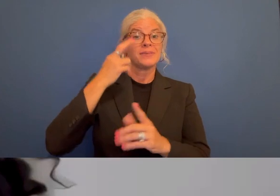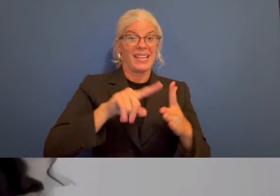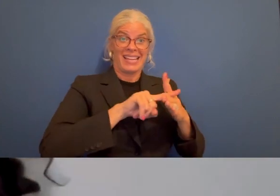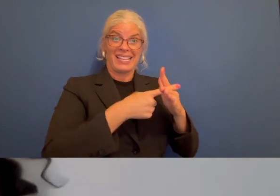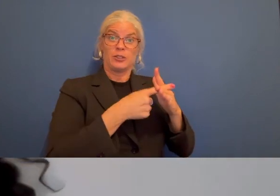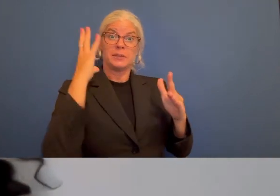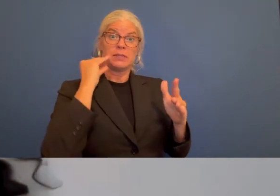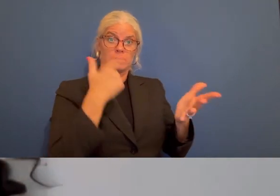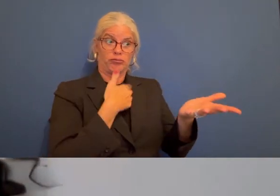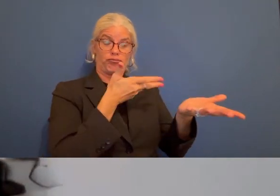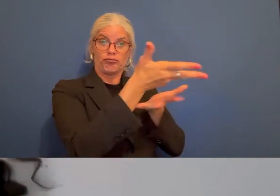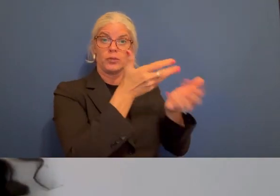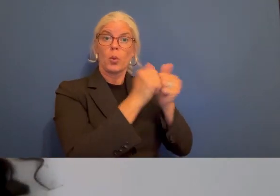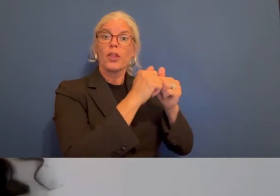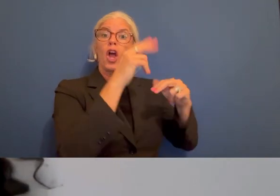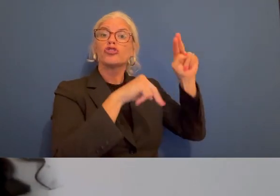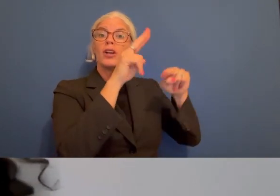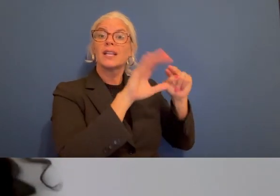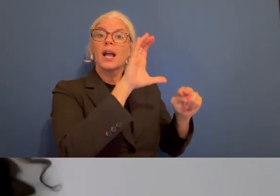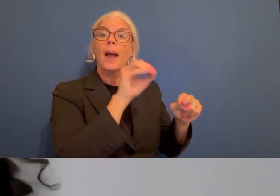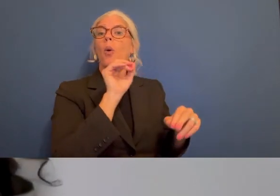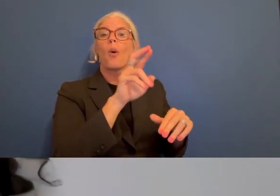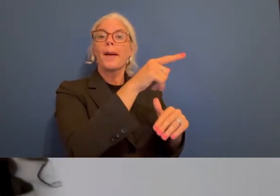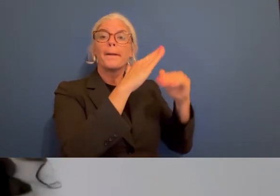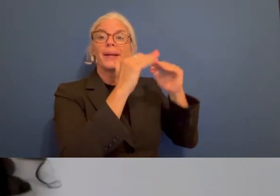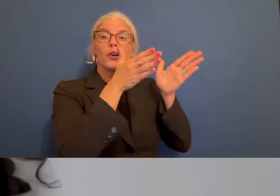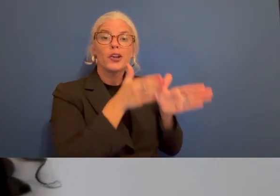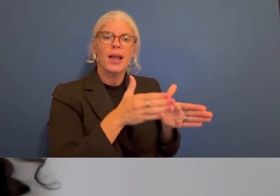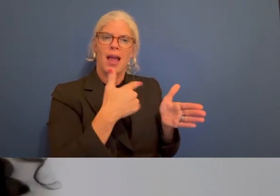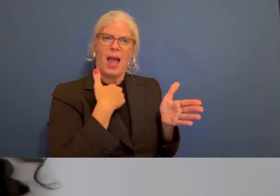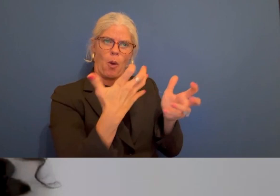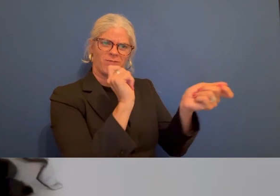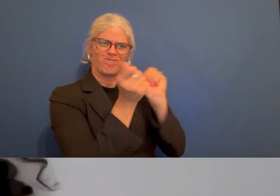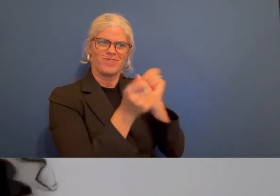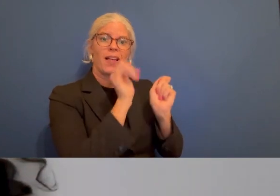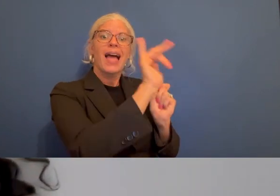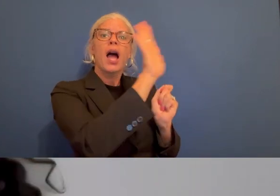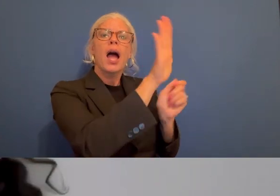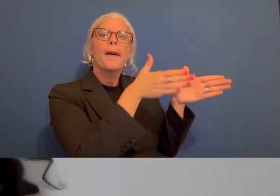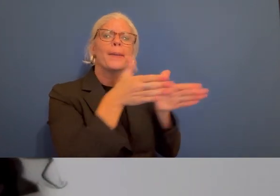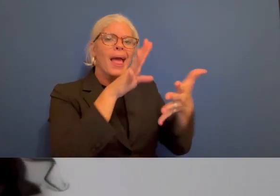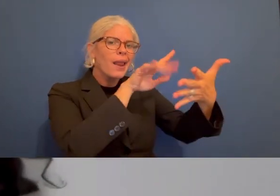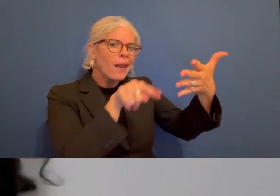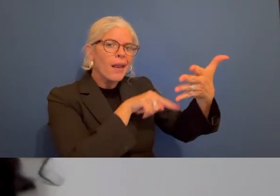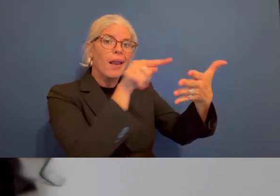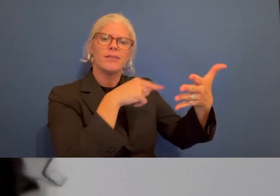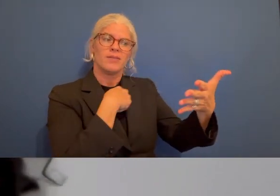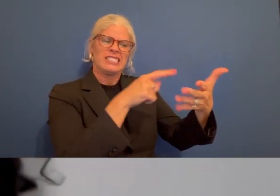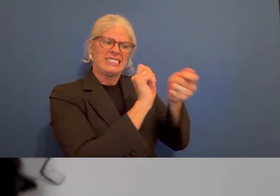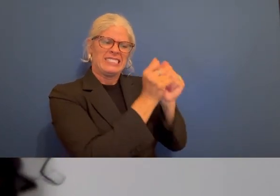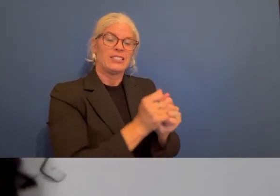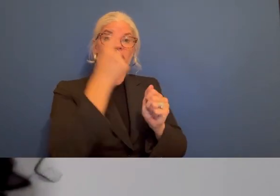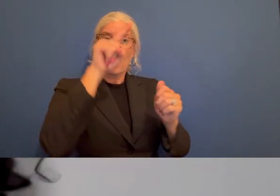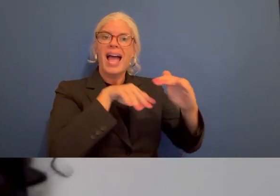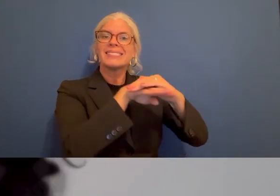that initial experience with talking to the construction or the builders about modifying the plans